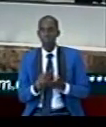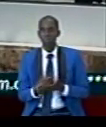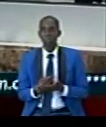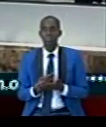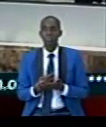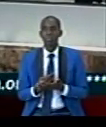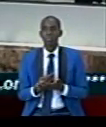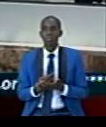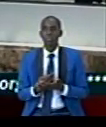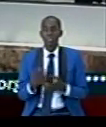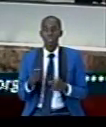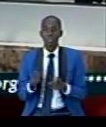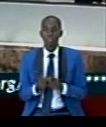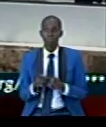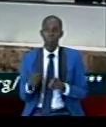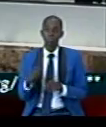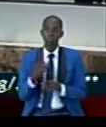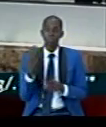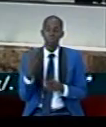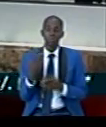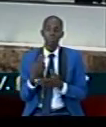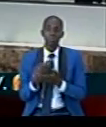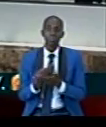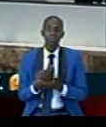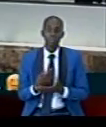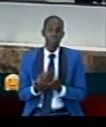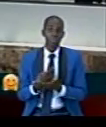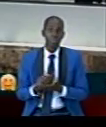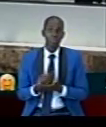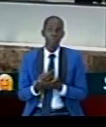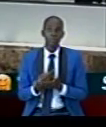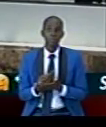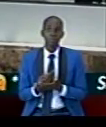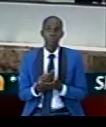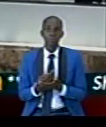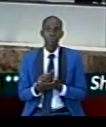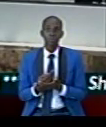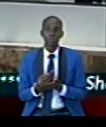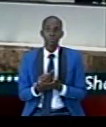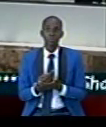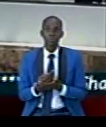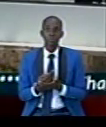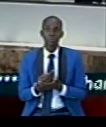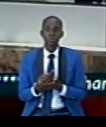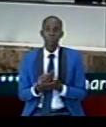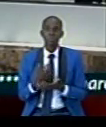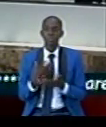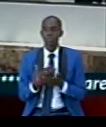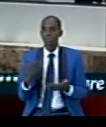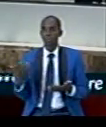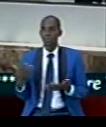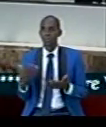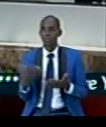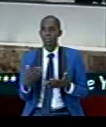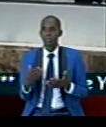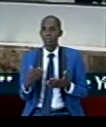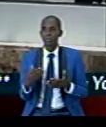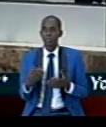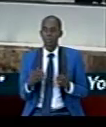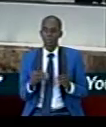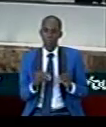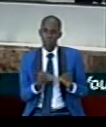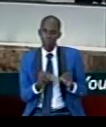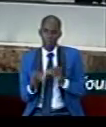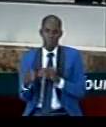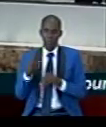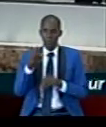along the line. So that is something compelled me to disclose my problem to